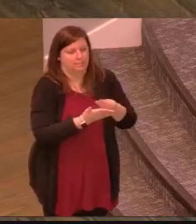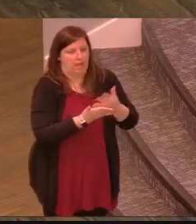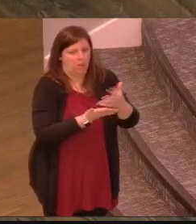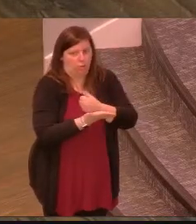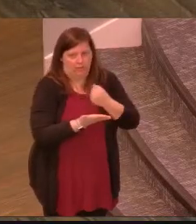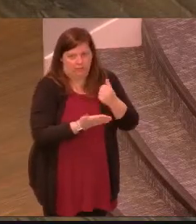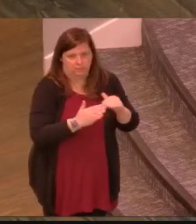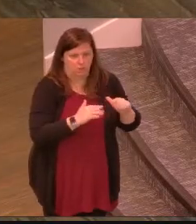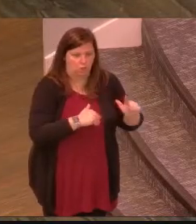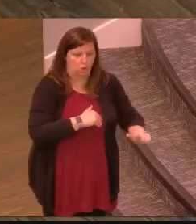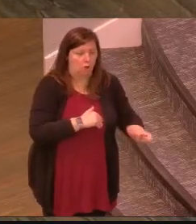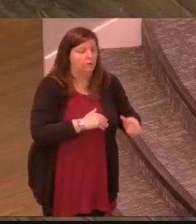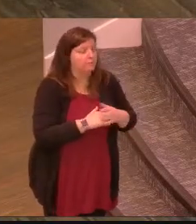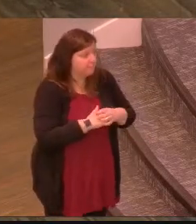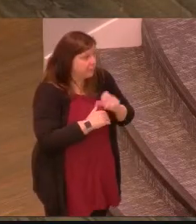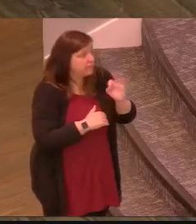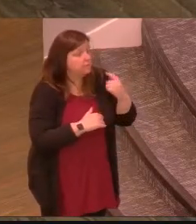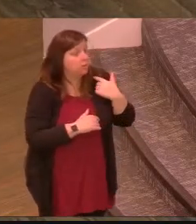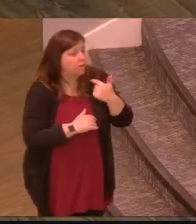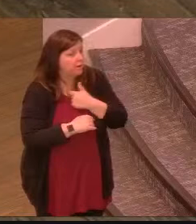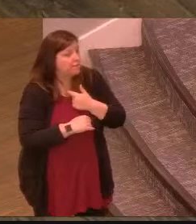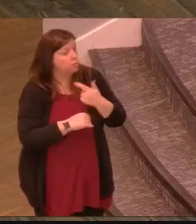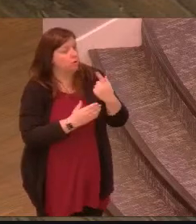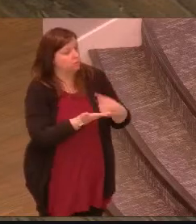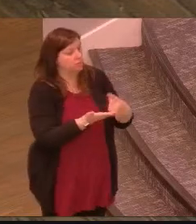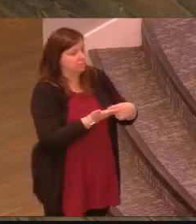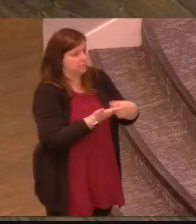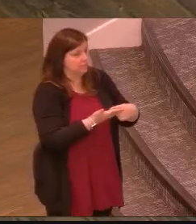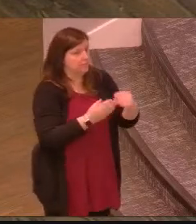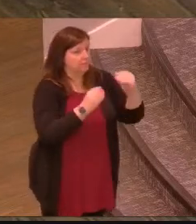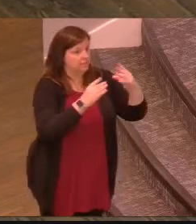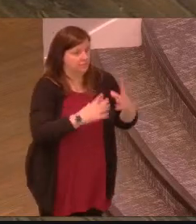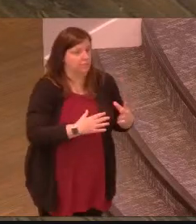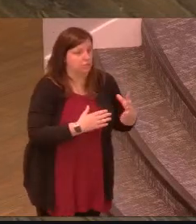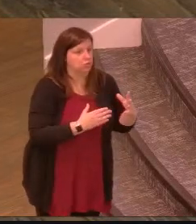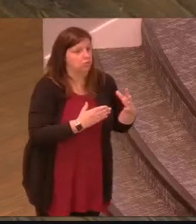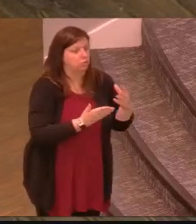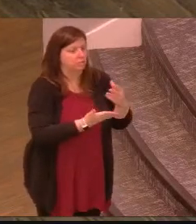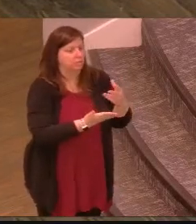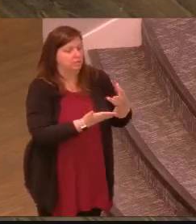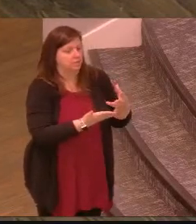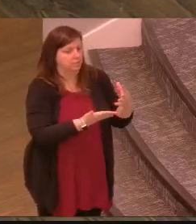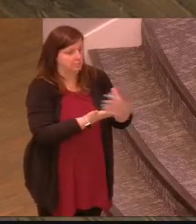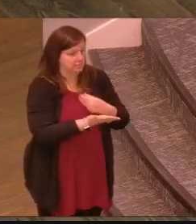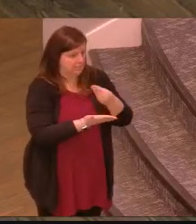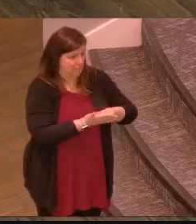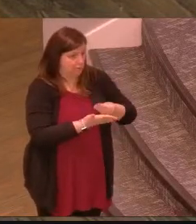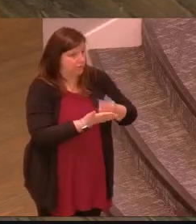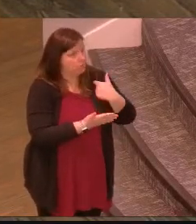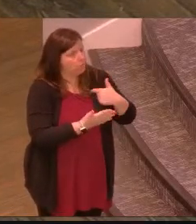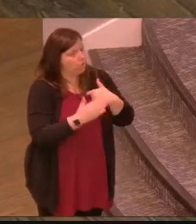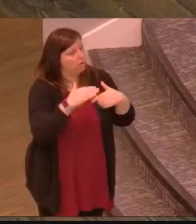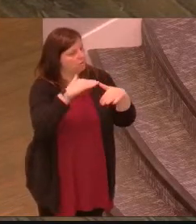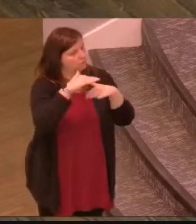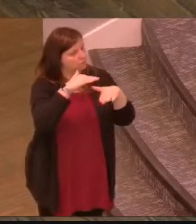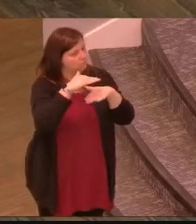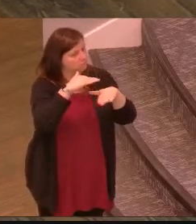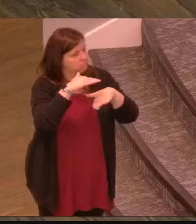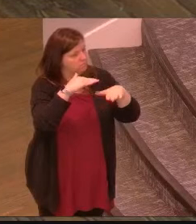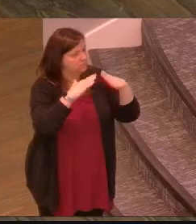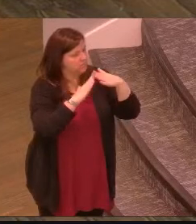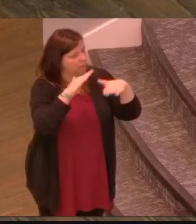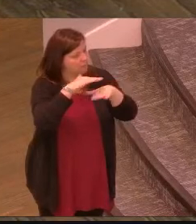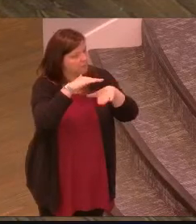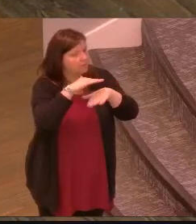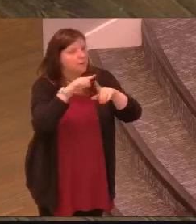salaries, I can tell you that we are near the top, but in our RESA region, we're about third.